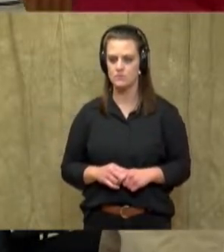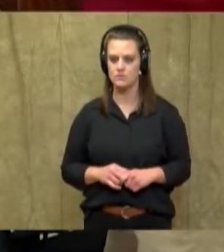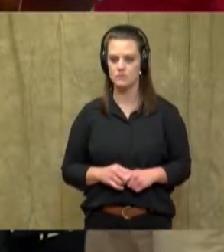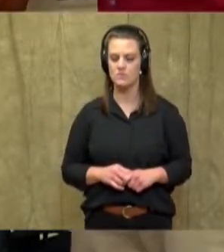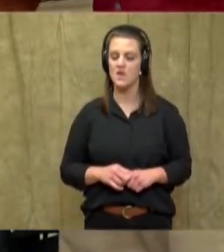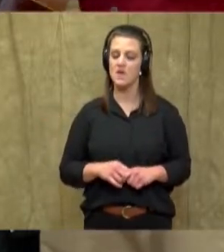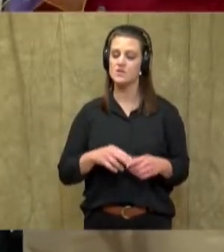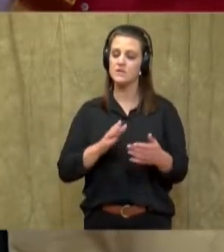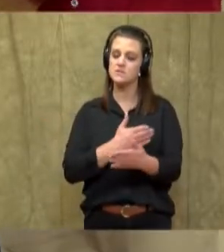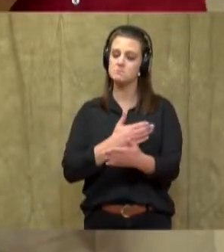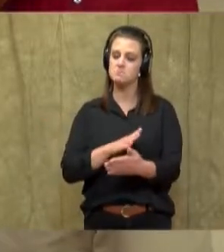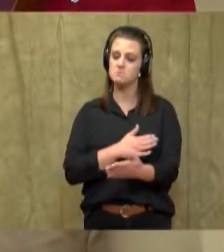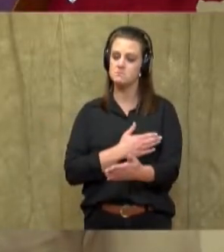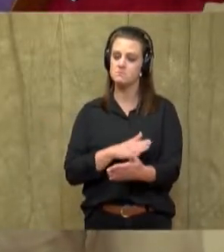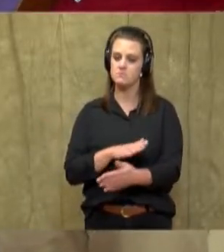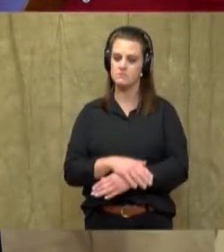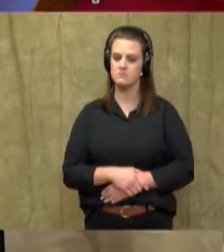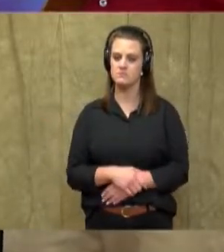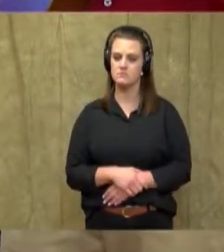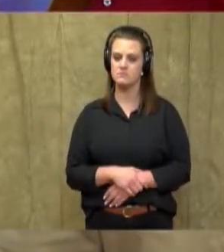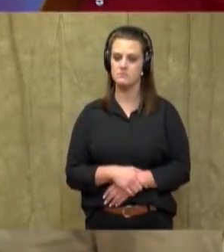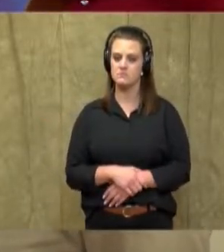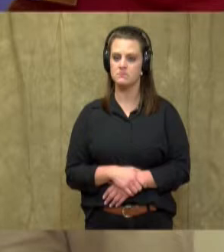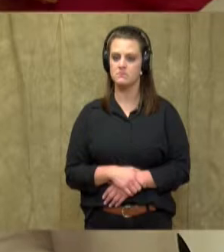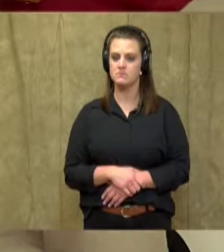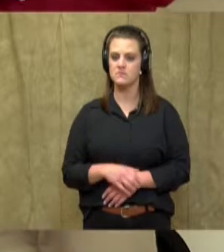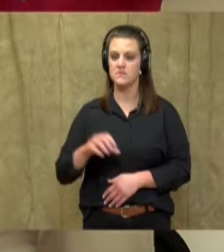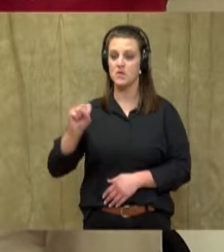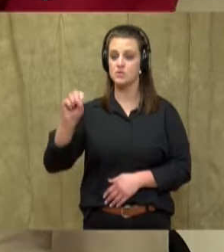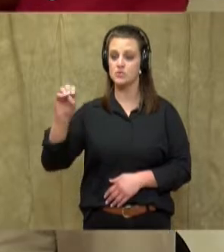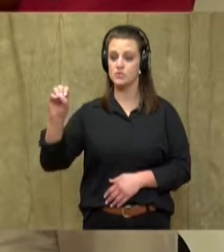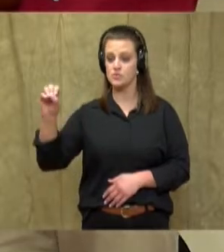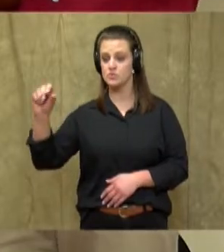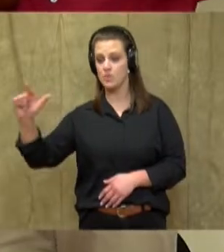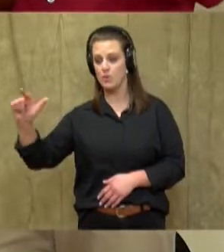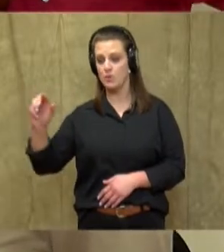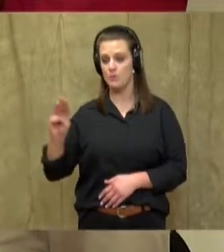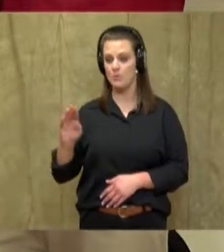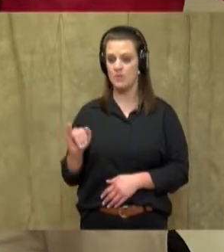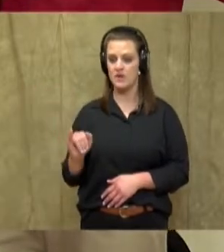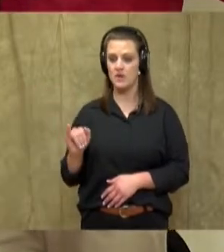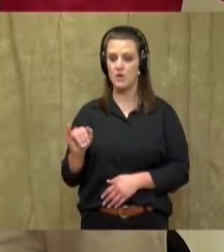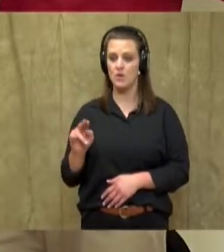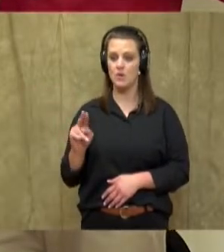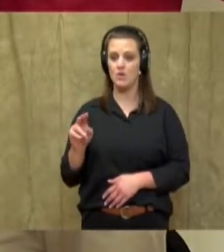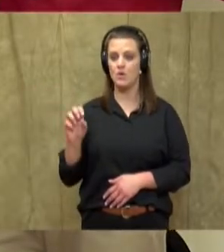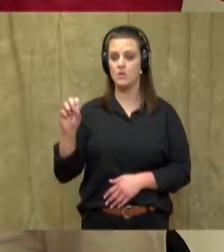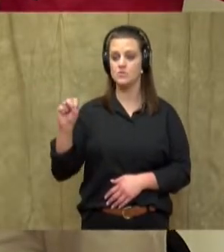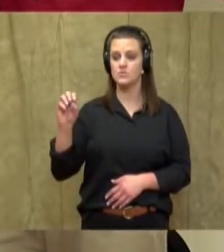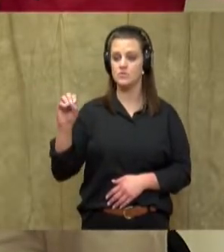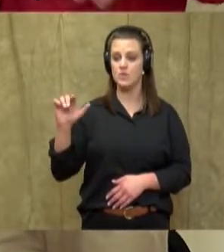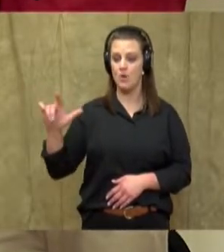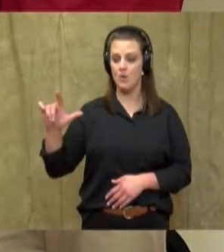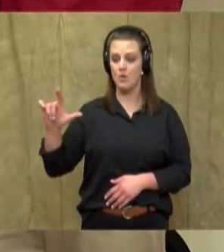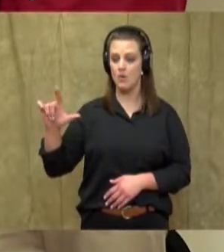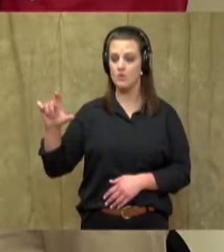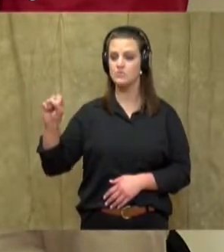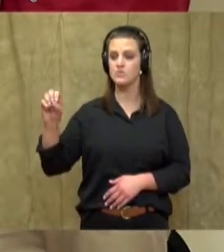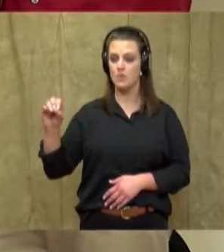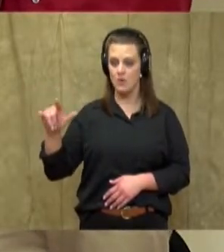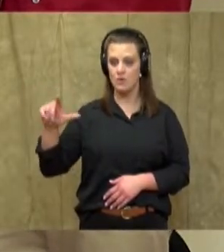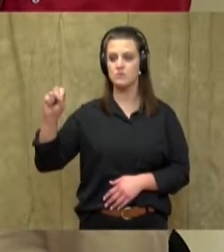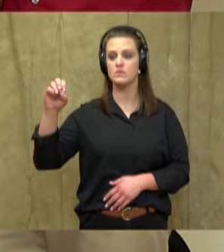Let's sing those 2 sounds. So and me. Repeat after me. So, so, so.